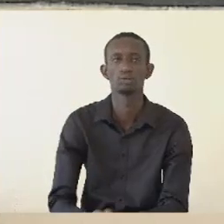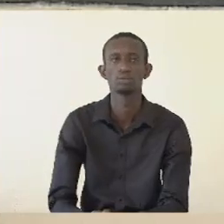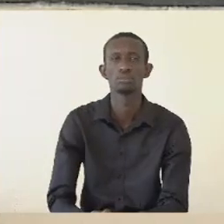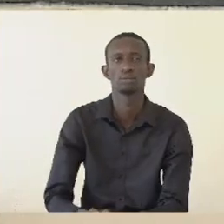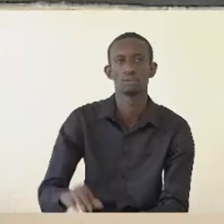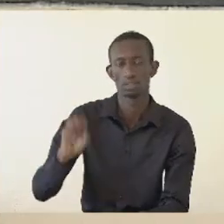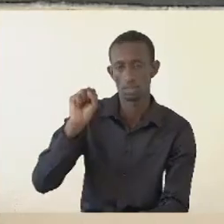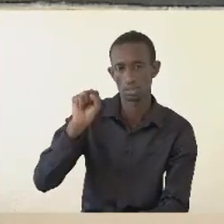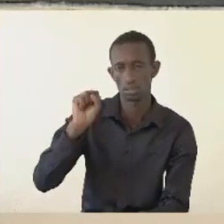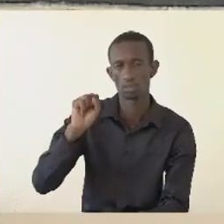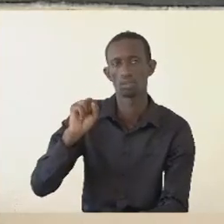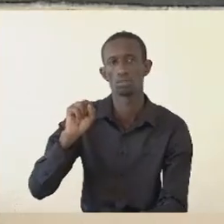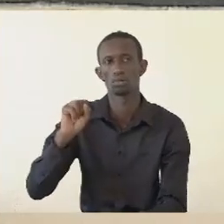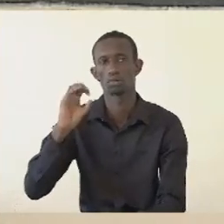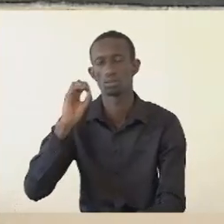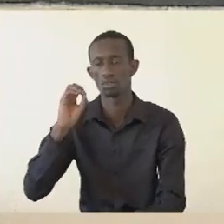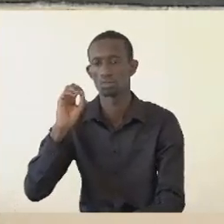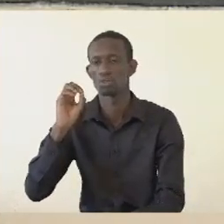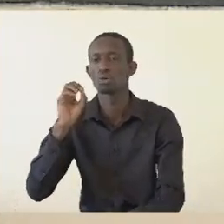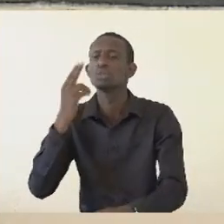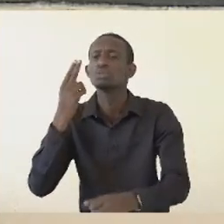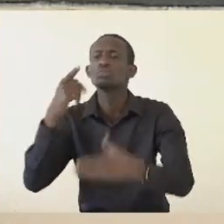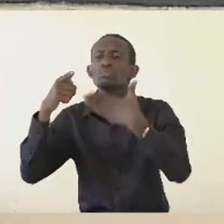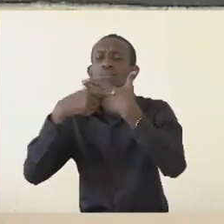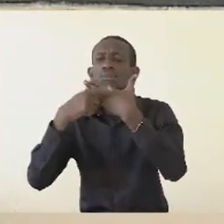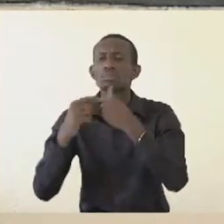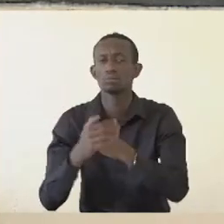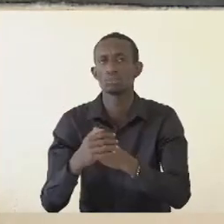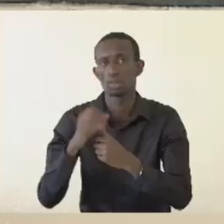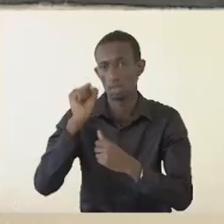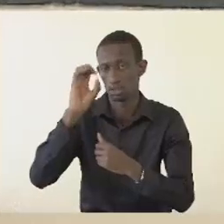SO4 2 negative. This is the valency. Now we are